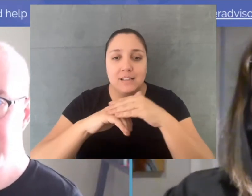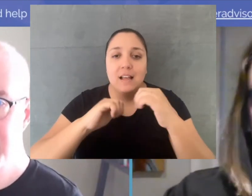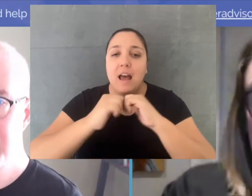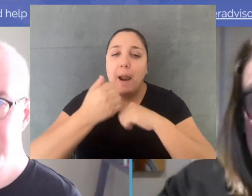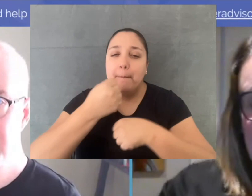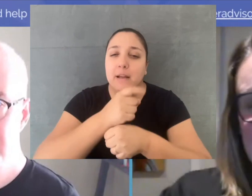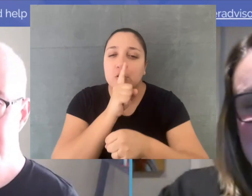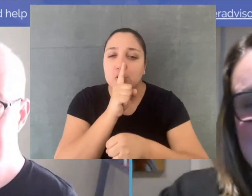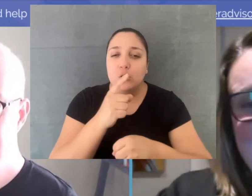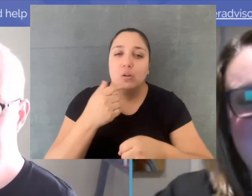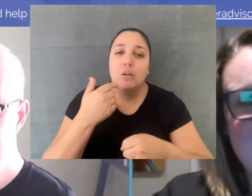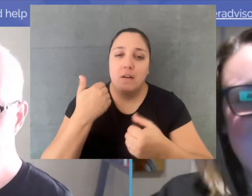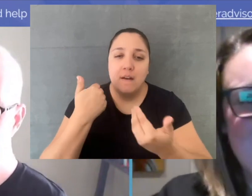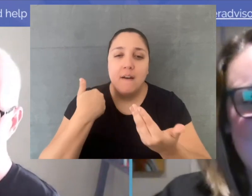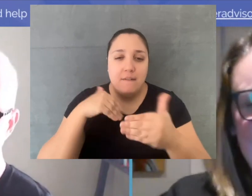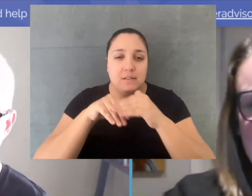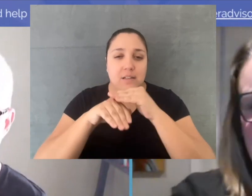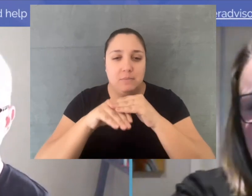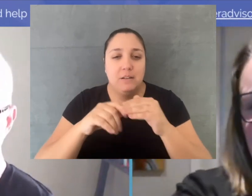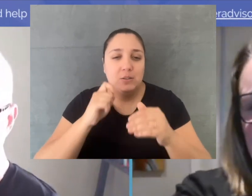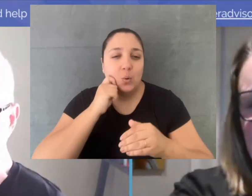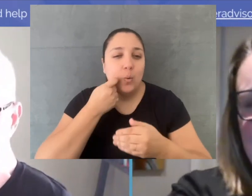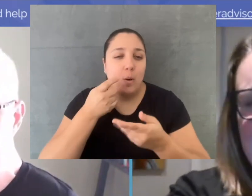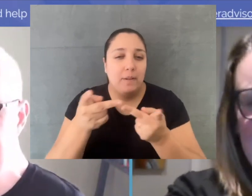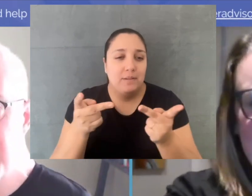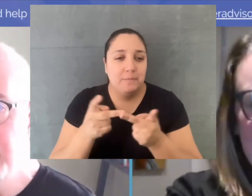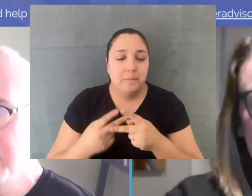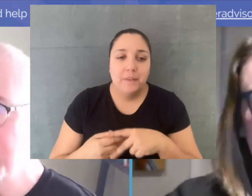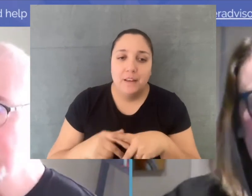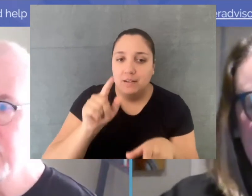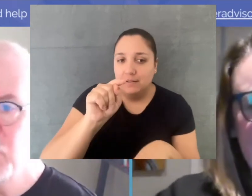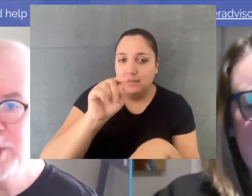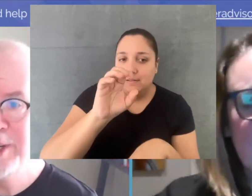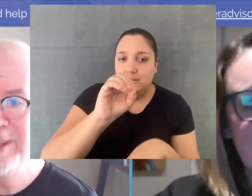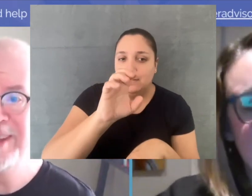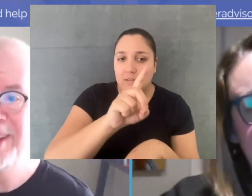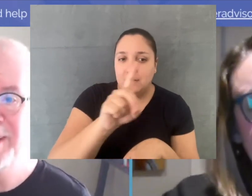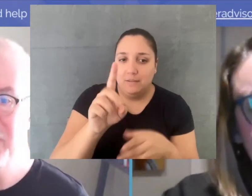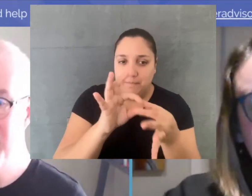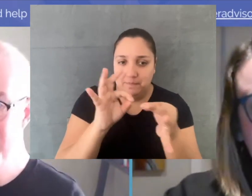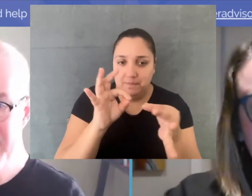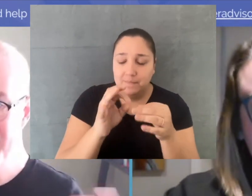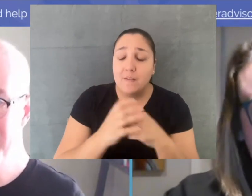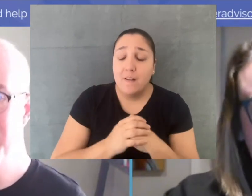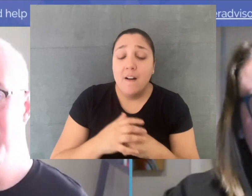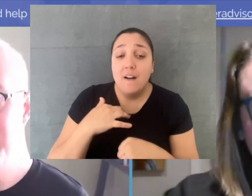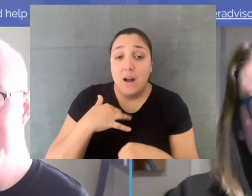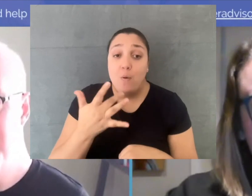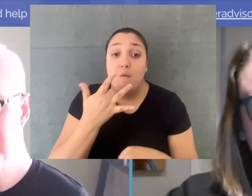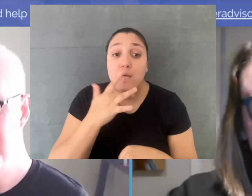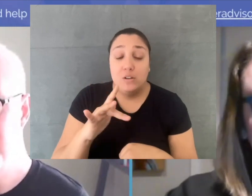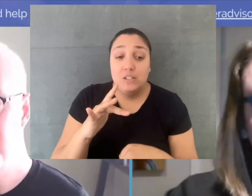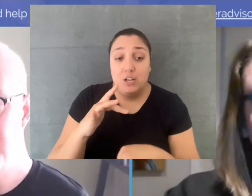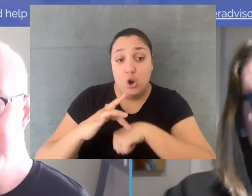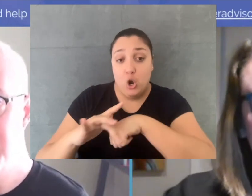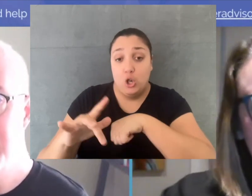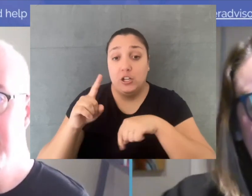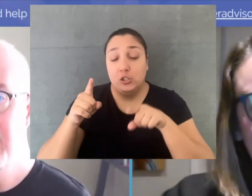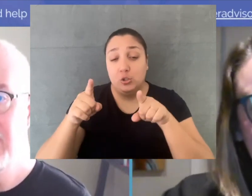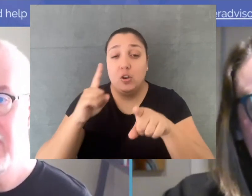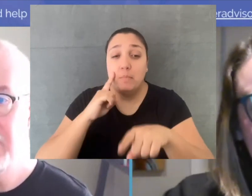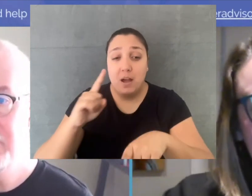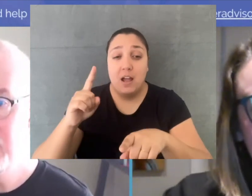it's accessible? And that's a great place to be. Yeah, no, I was fortunate many years ago, earlier in my professional